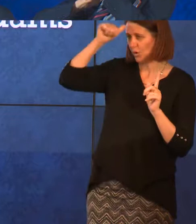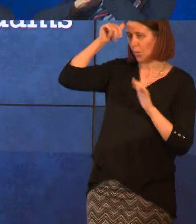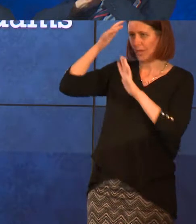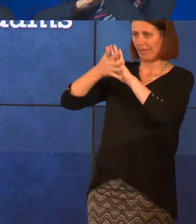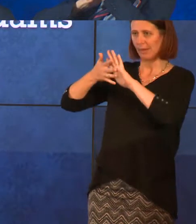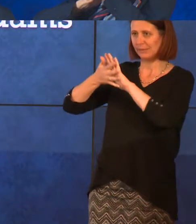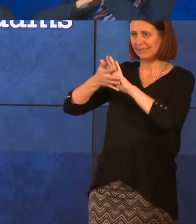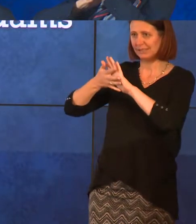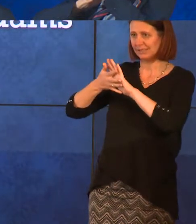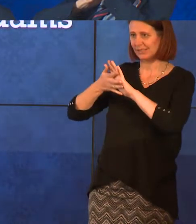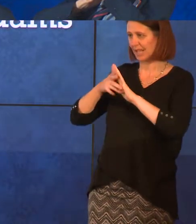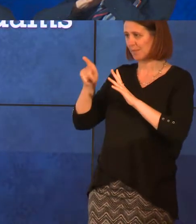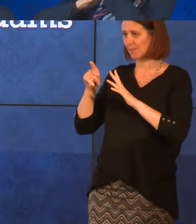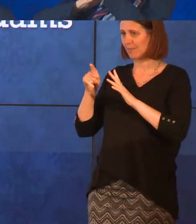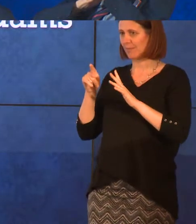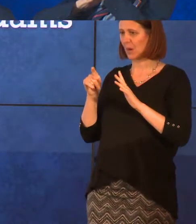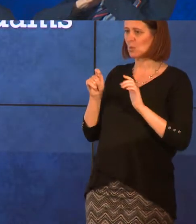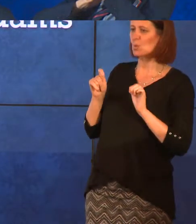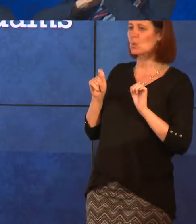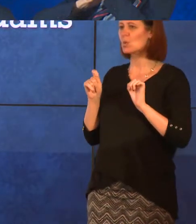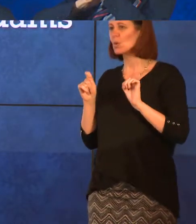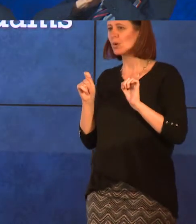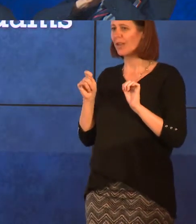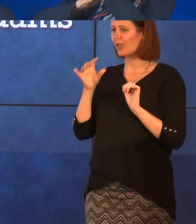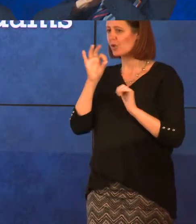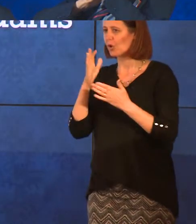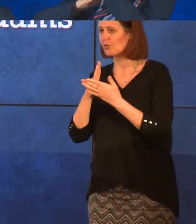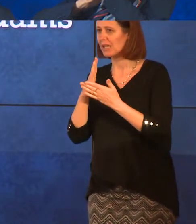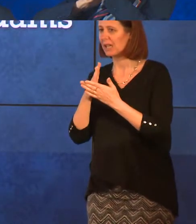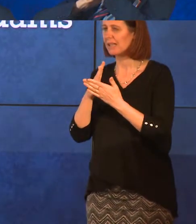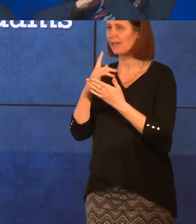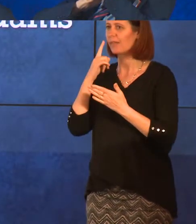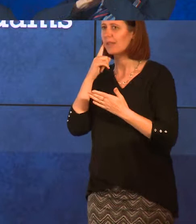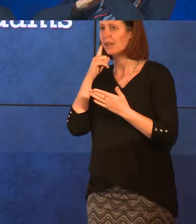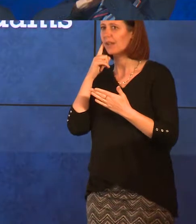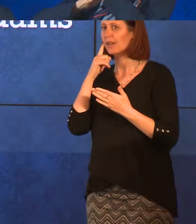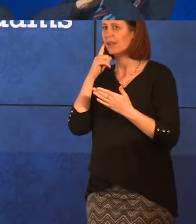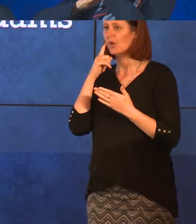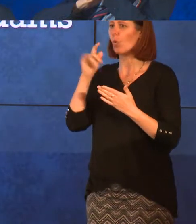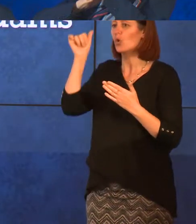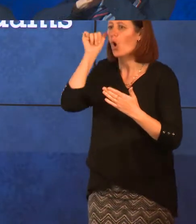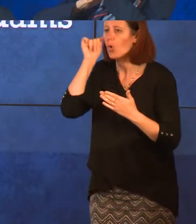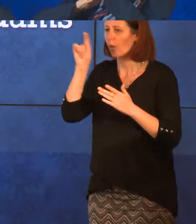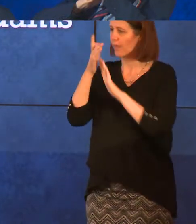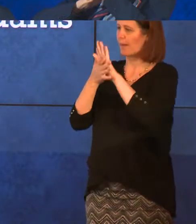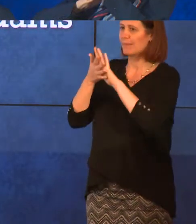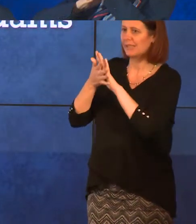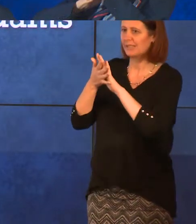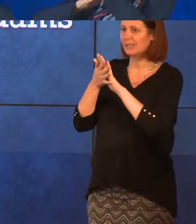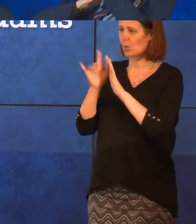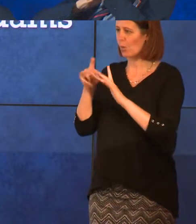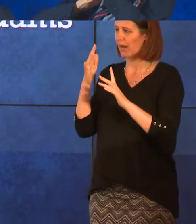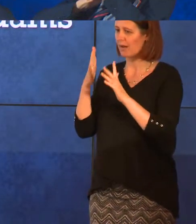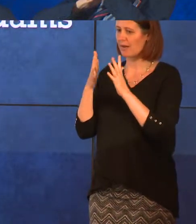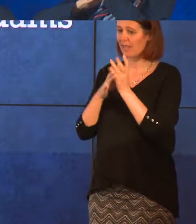means, they're quite euphemistic terms and they don't really convey what that means or what that looks like for someone when the market